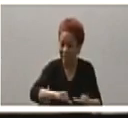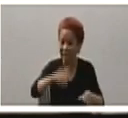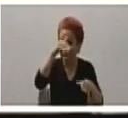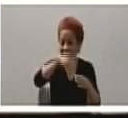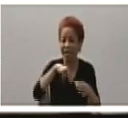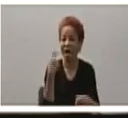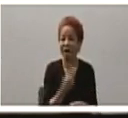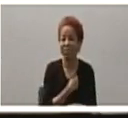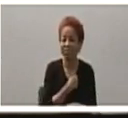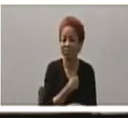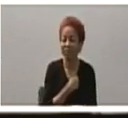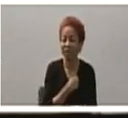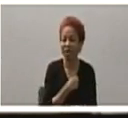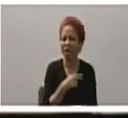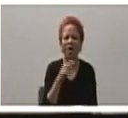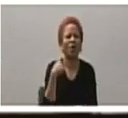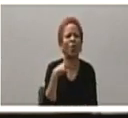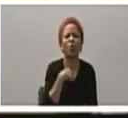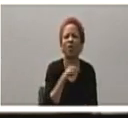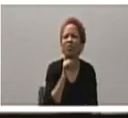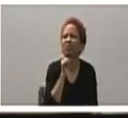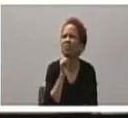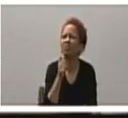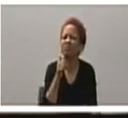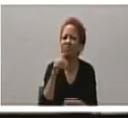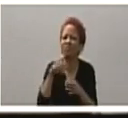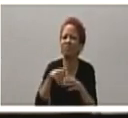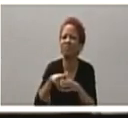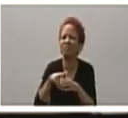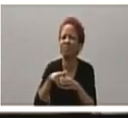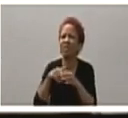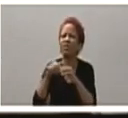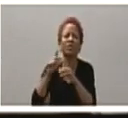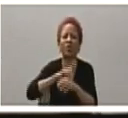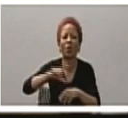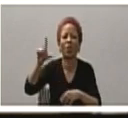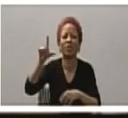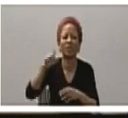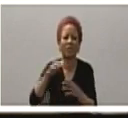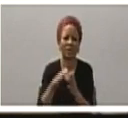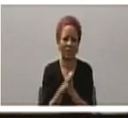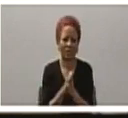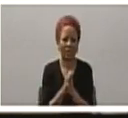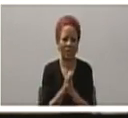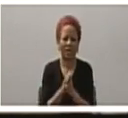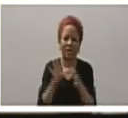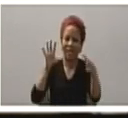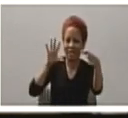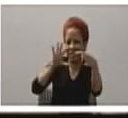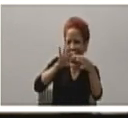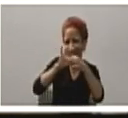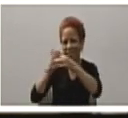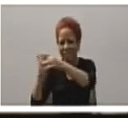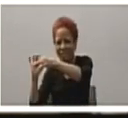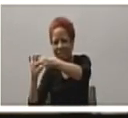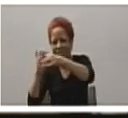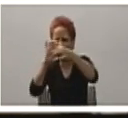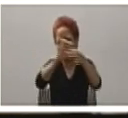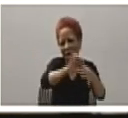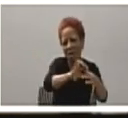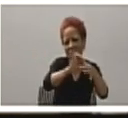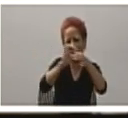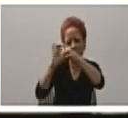us. Because how can we remain in the Lord if he does not remain with us? How can